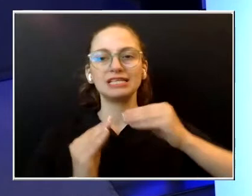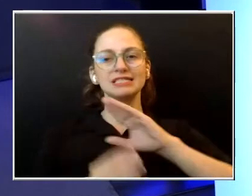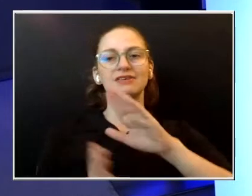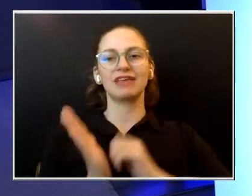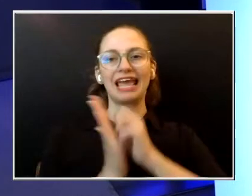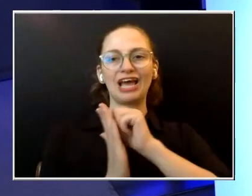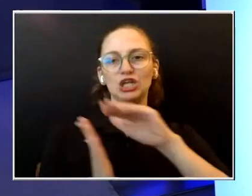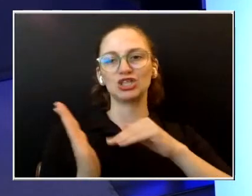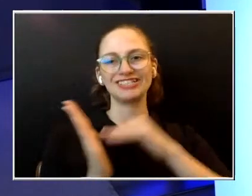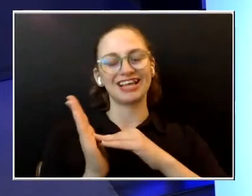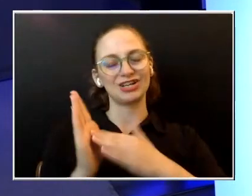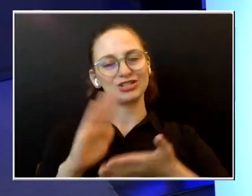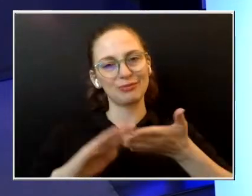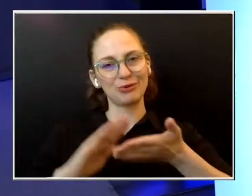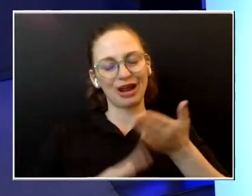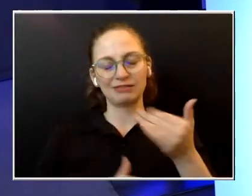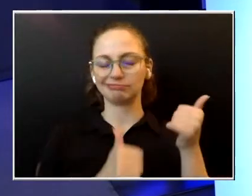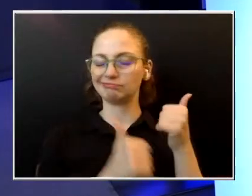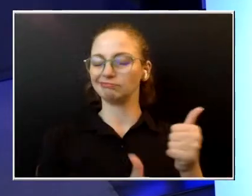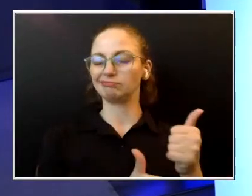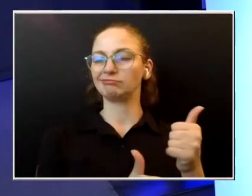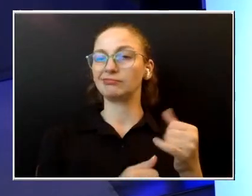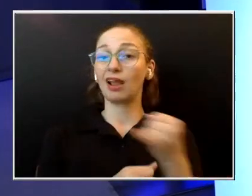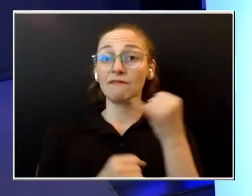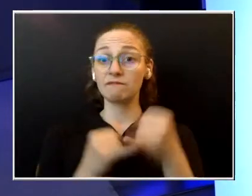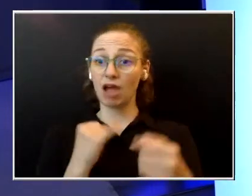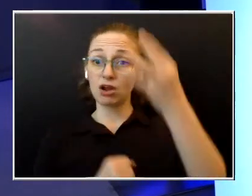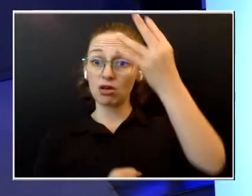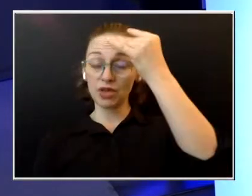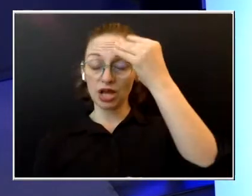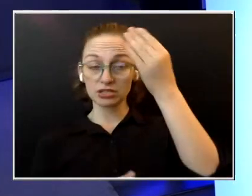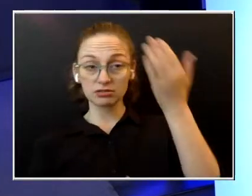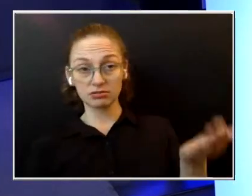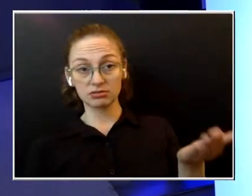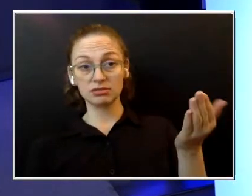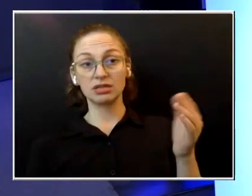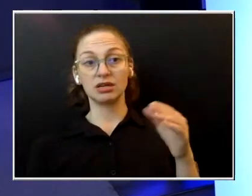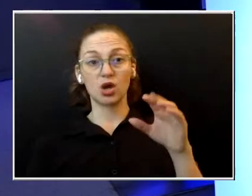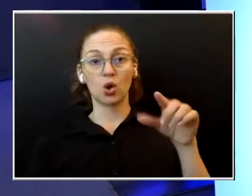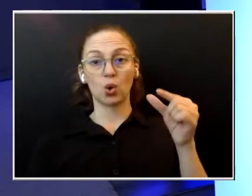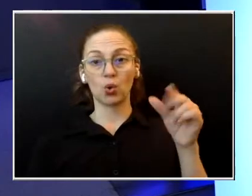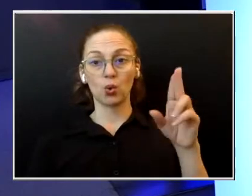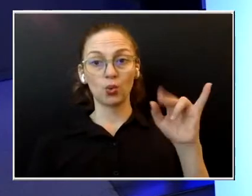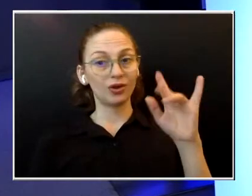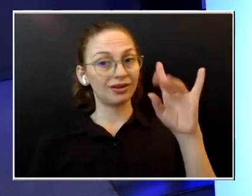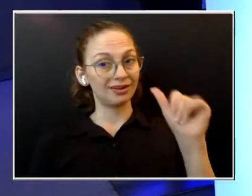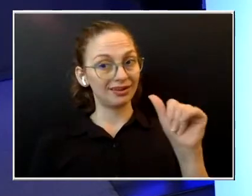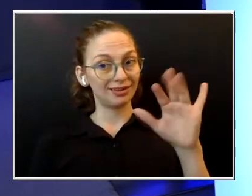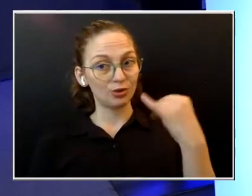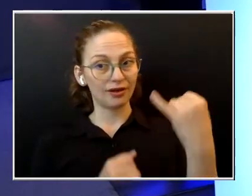so final thoughts from the day, and I'm going to start with Dr. Guida today. The bragger.